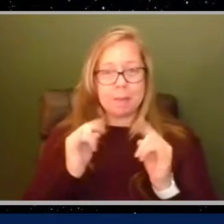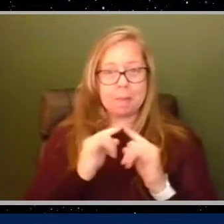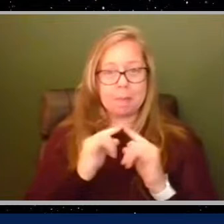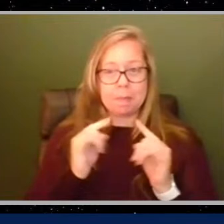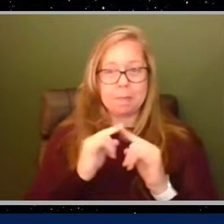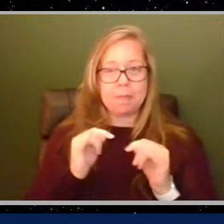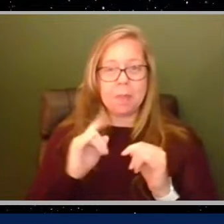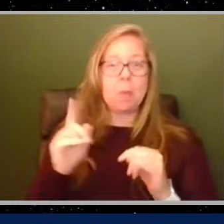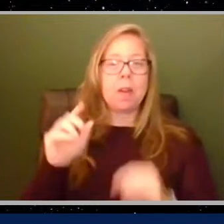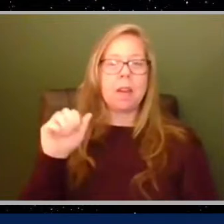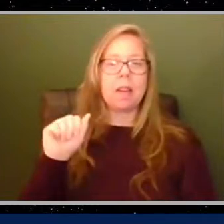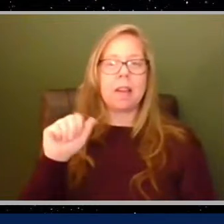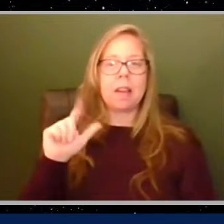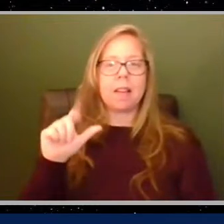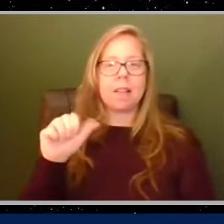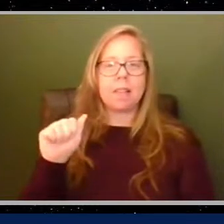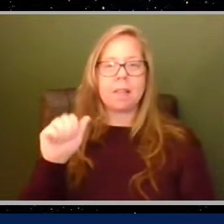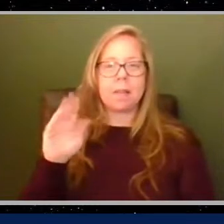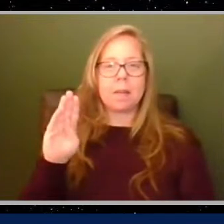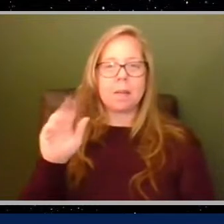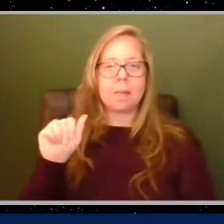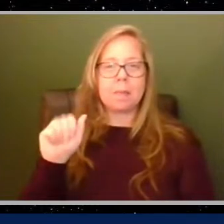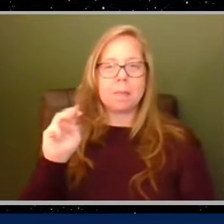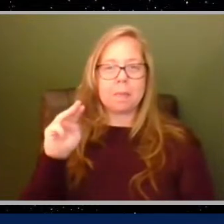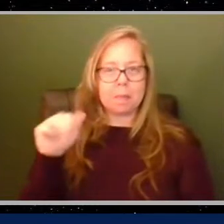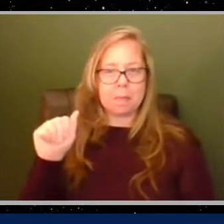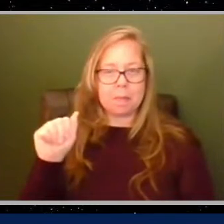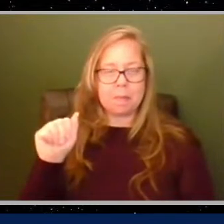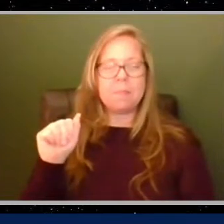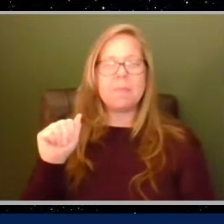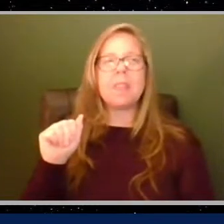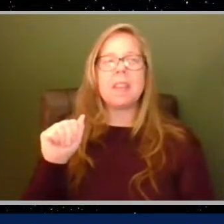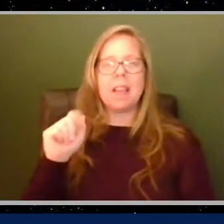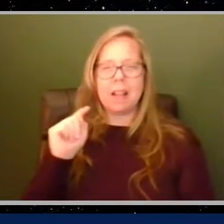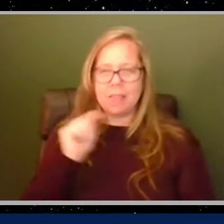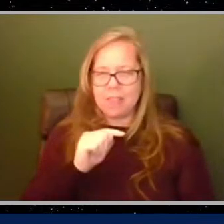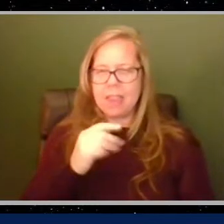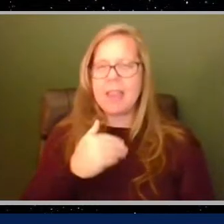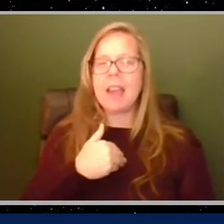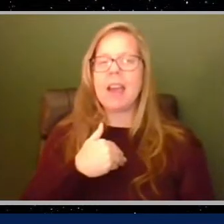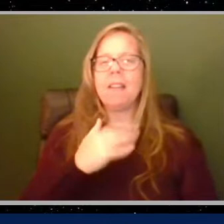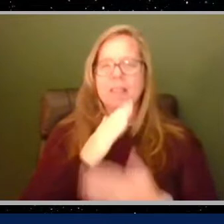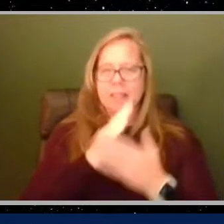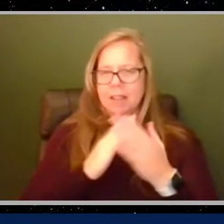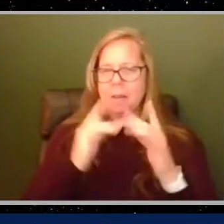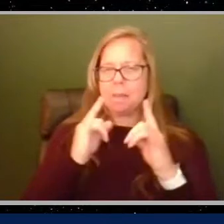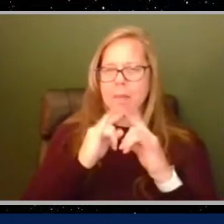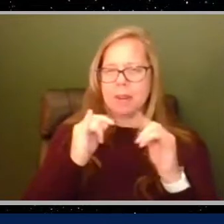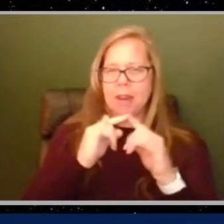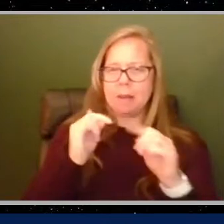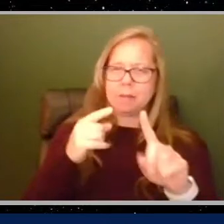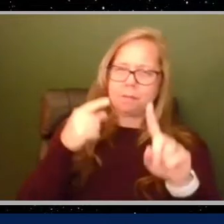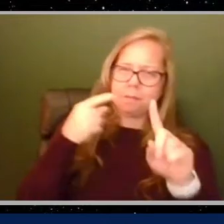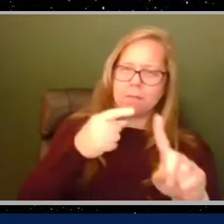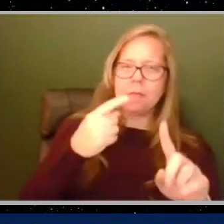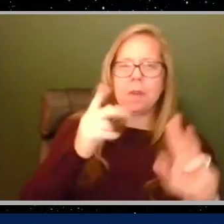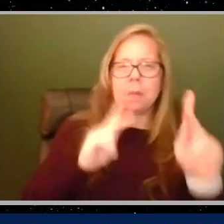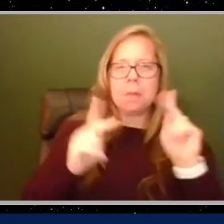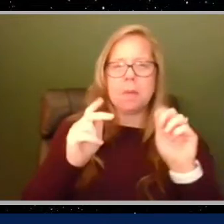in Alabama, I believe they do some targeted ones to kids who are blind or low